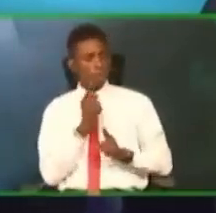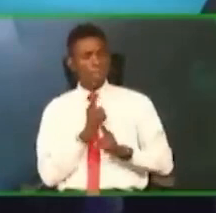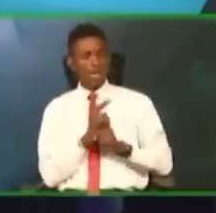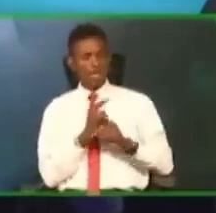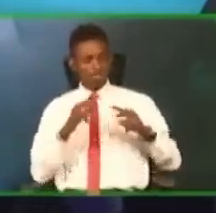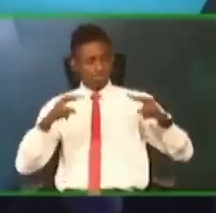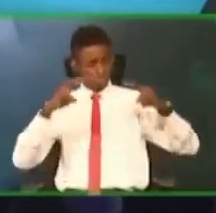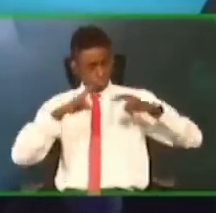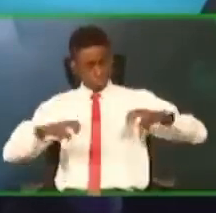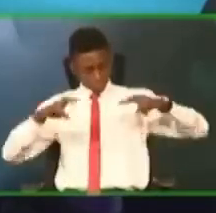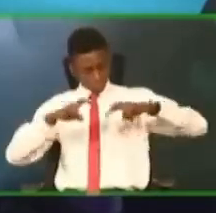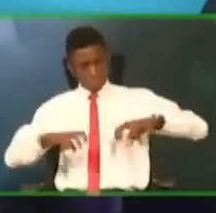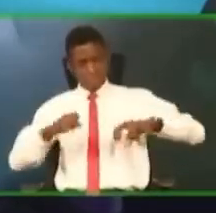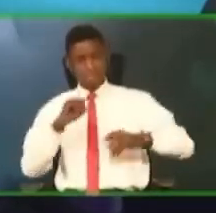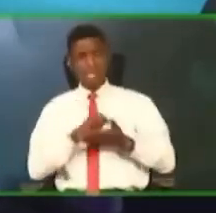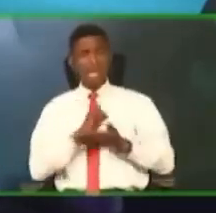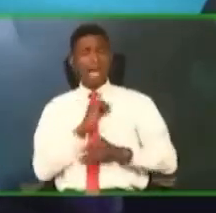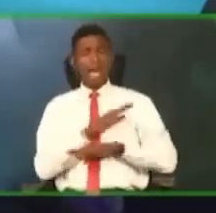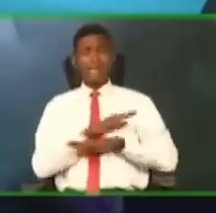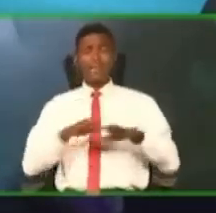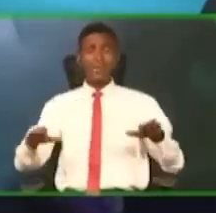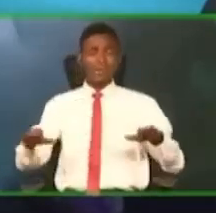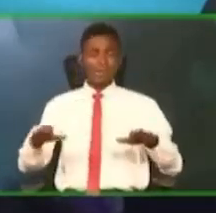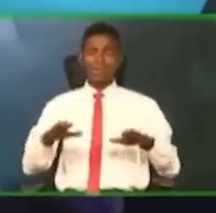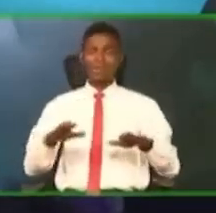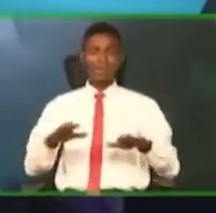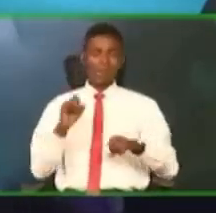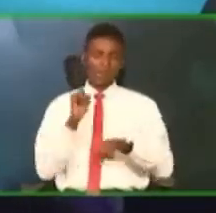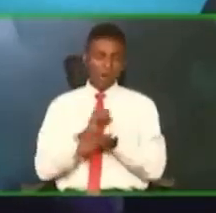vetting, so that I do not walk in error.